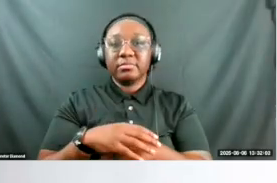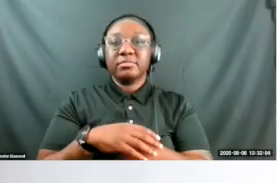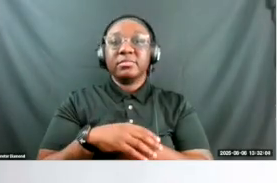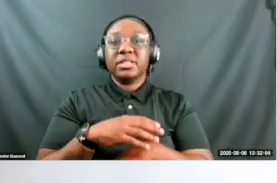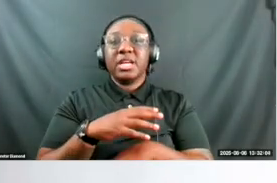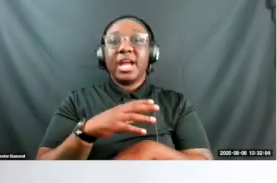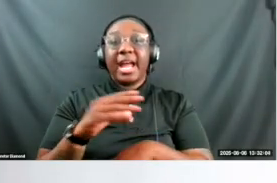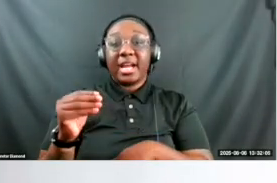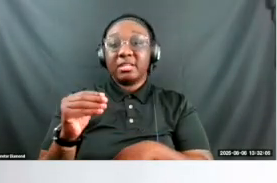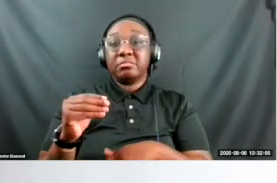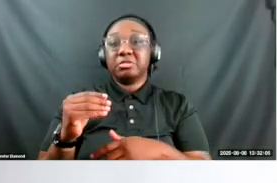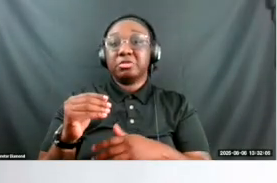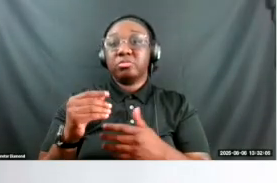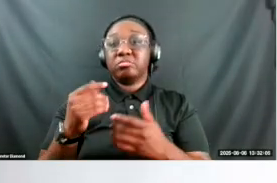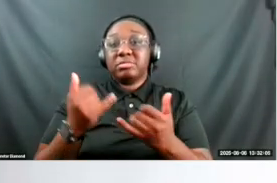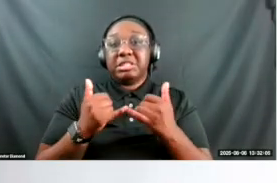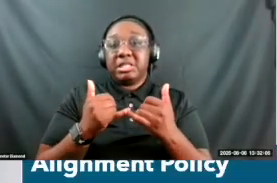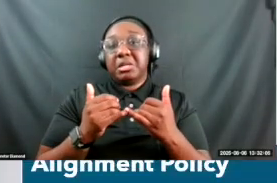incentive programs.